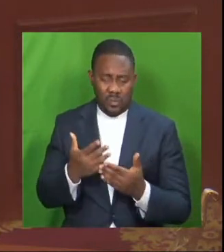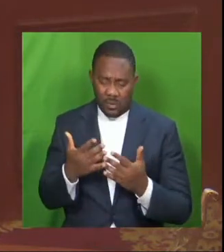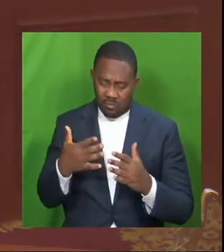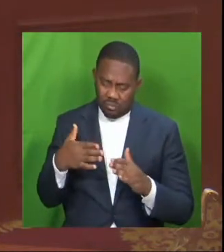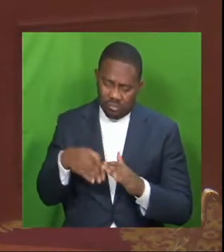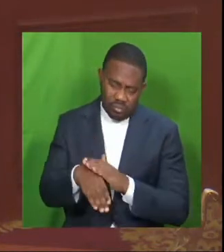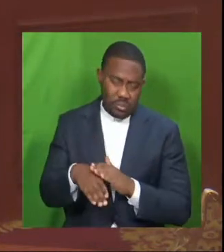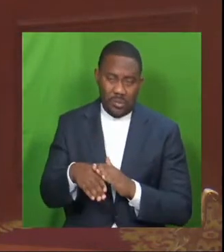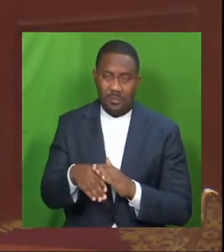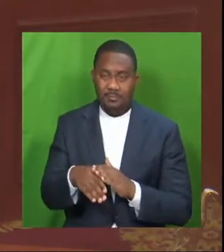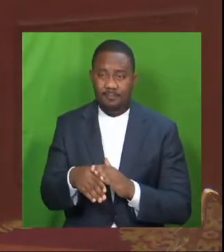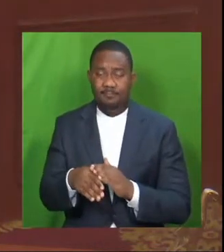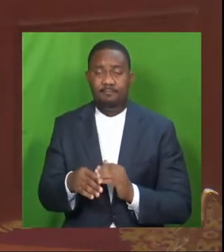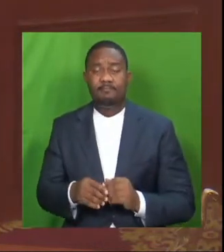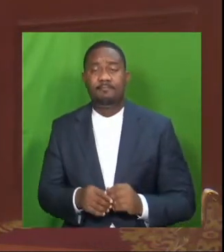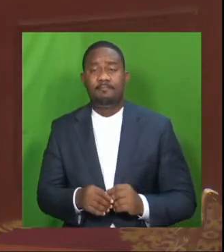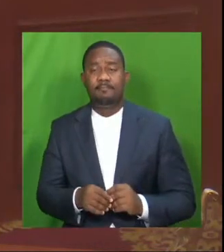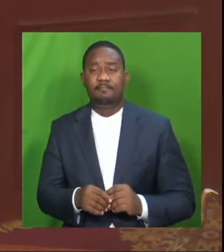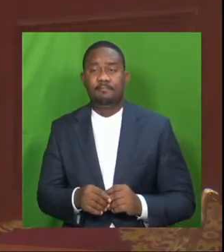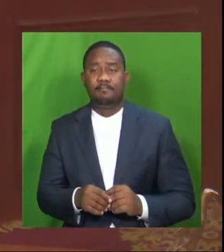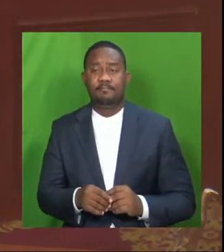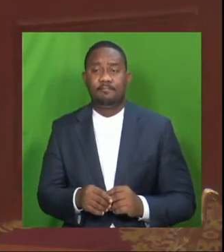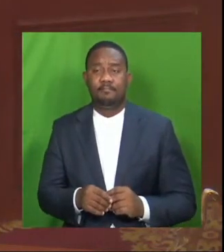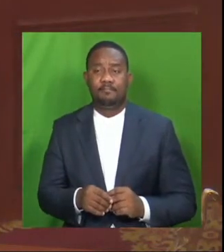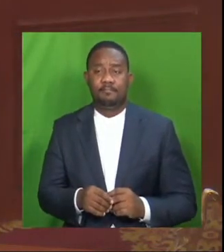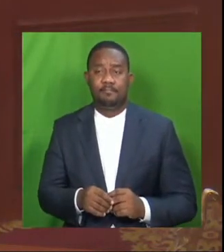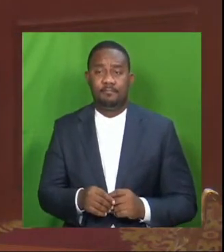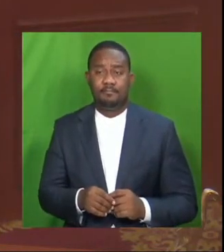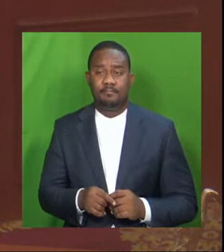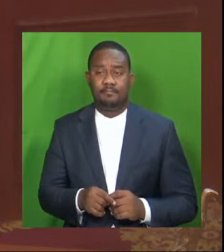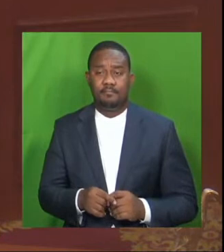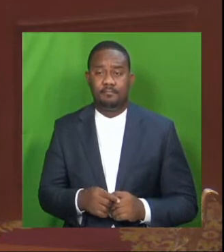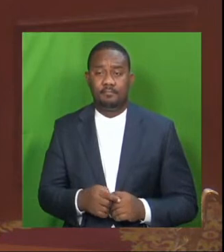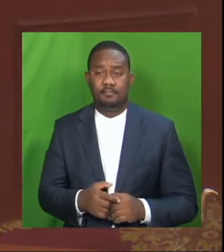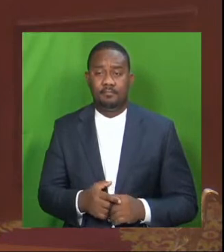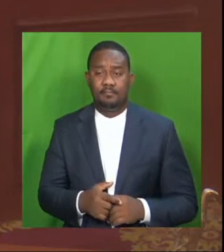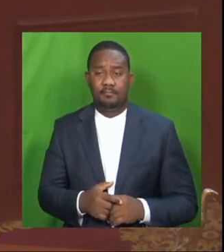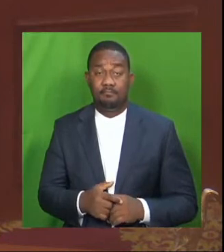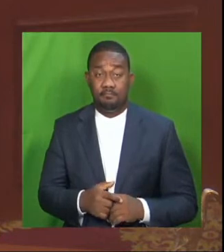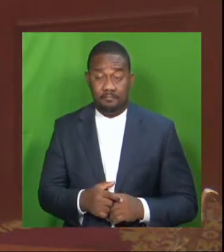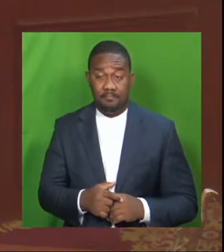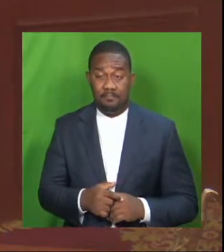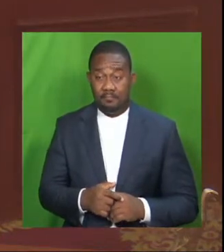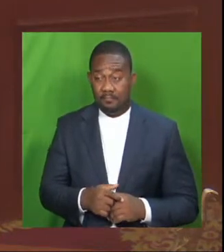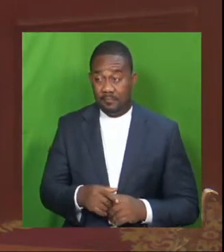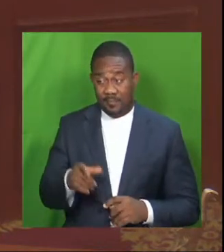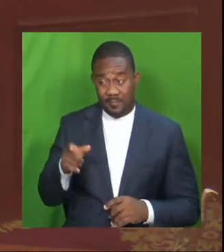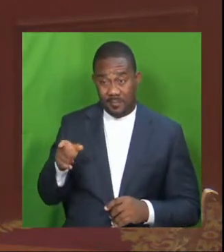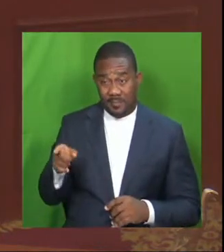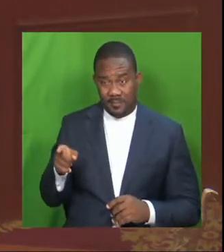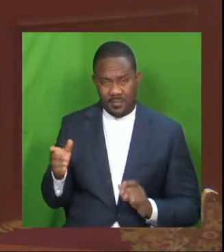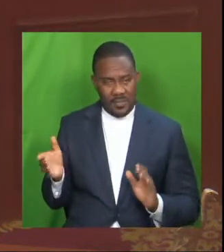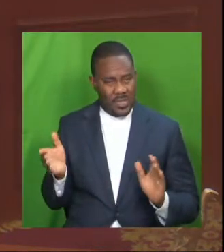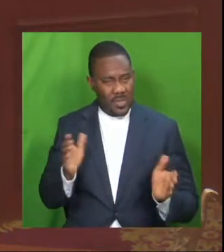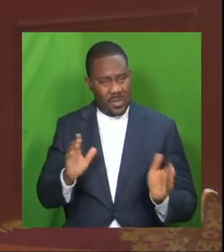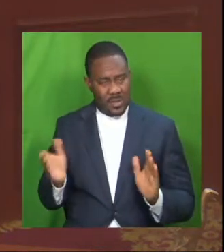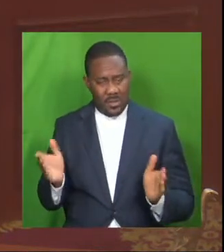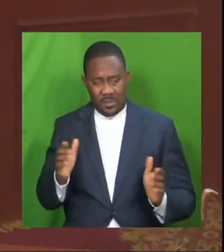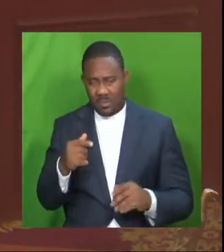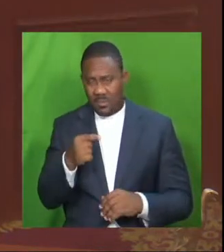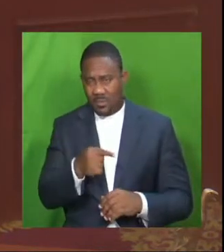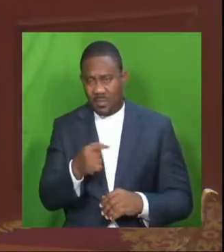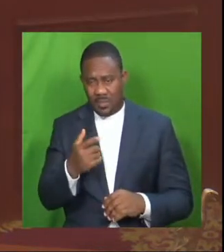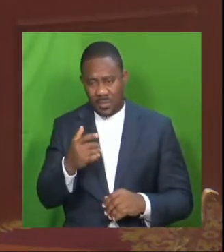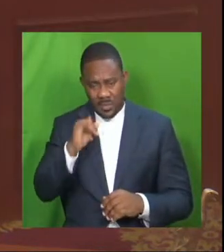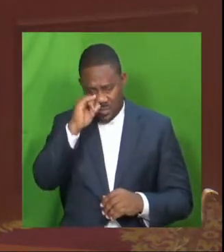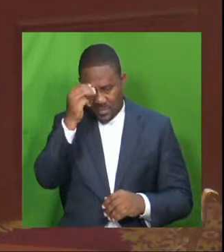But Mr. Speaker, what is even more worrying, and for good reason he couldn't compare himself this time to the